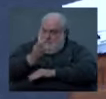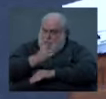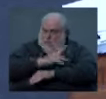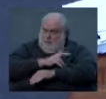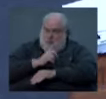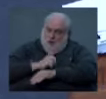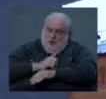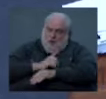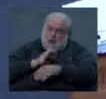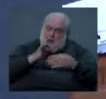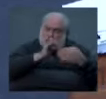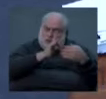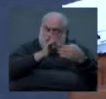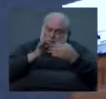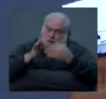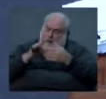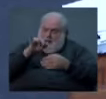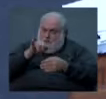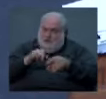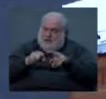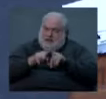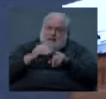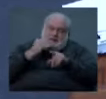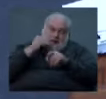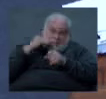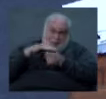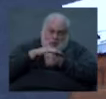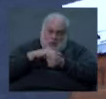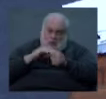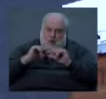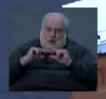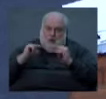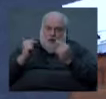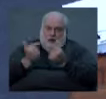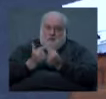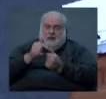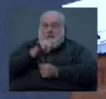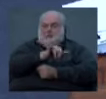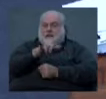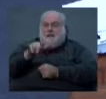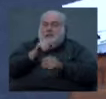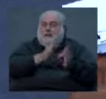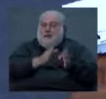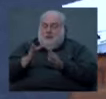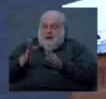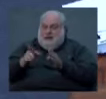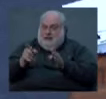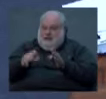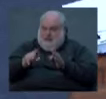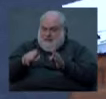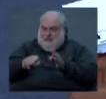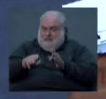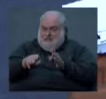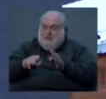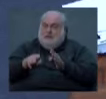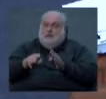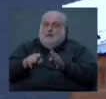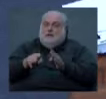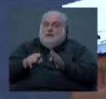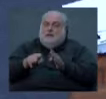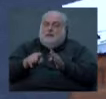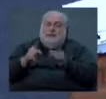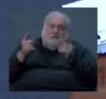to drive this purpose as neighborhood groups. Just as the plan states, it is a necessity